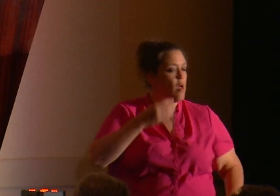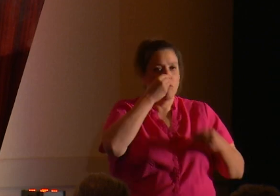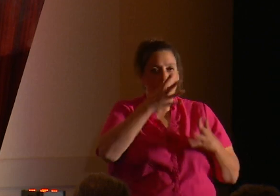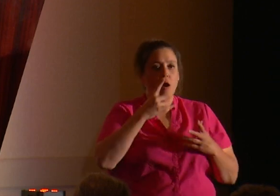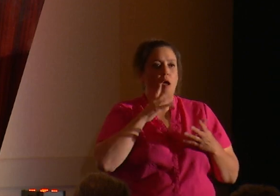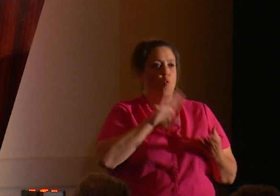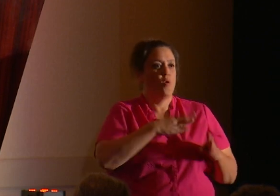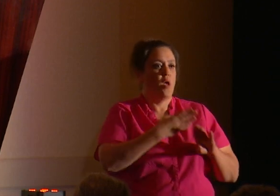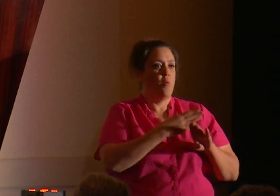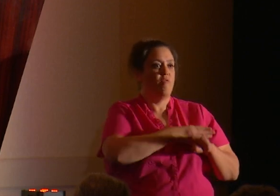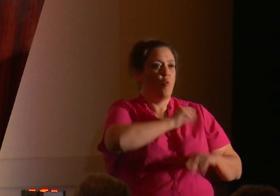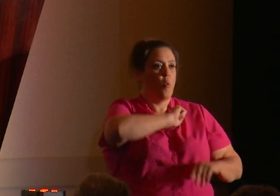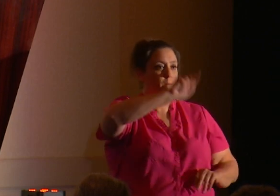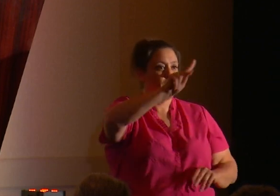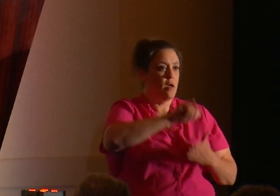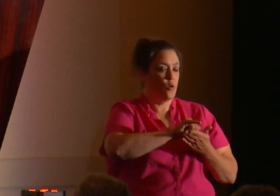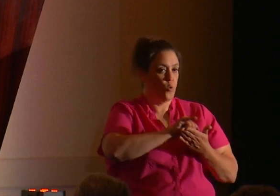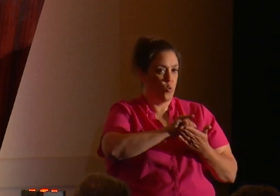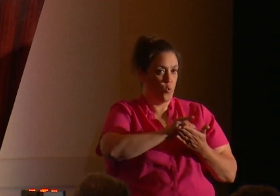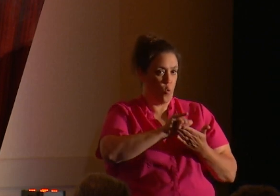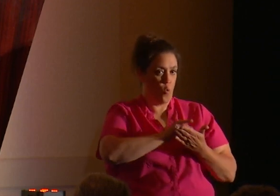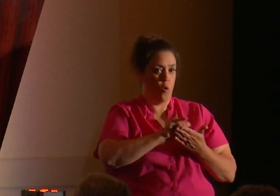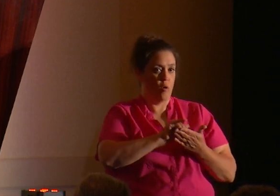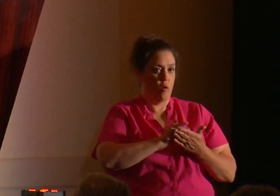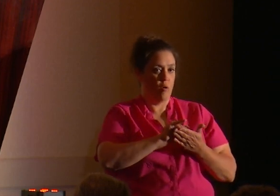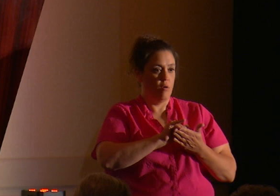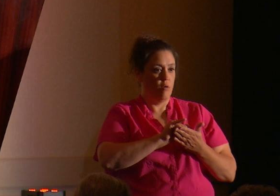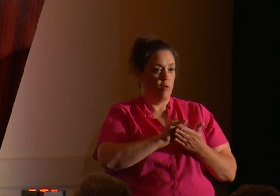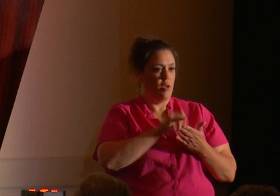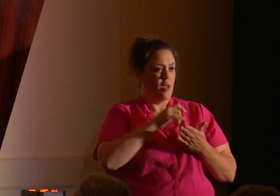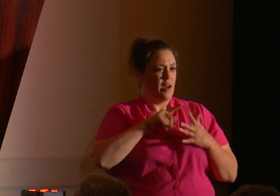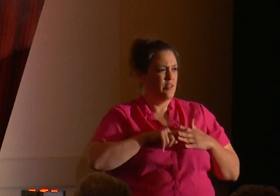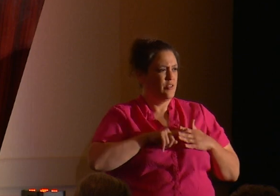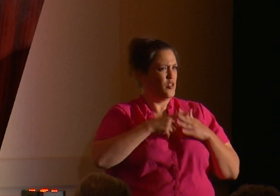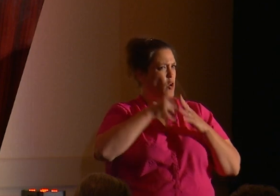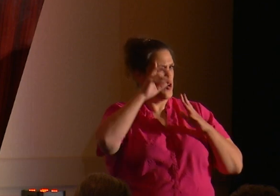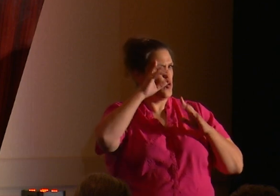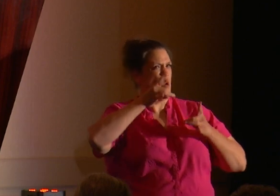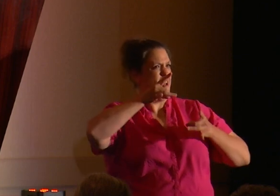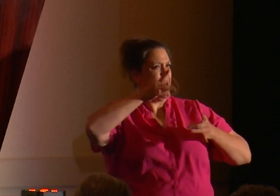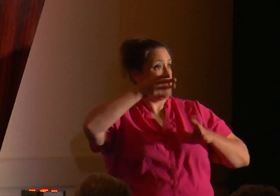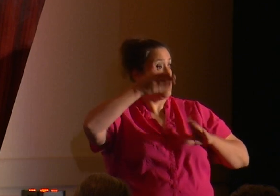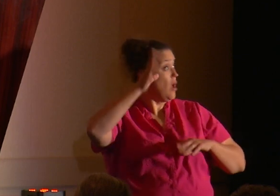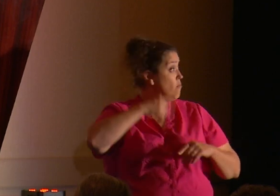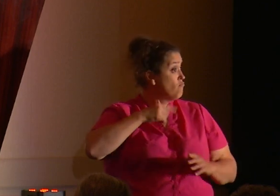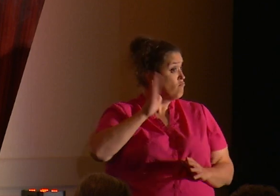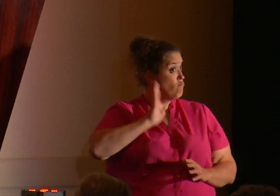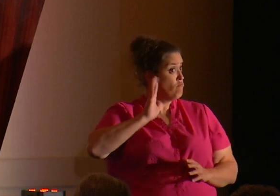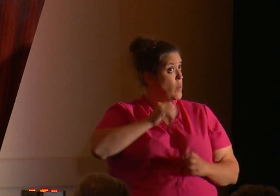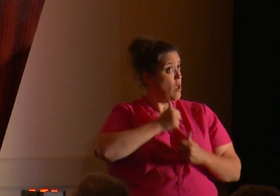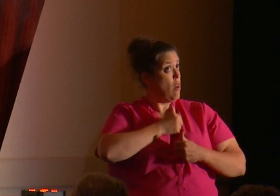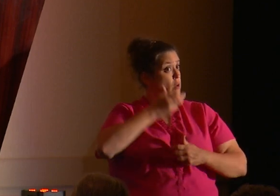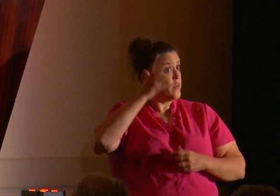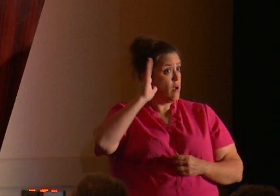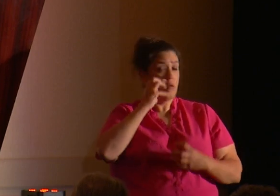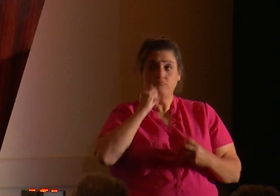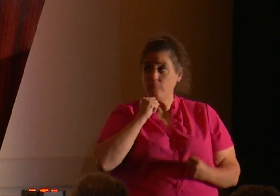New York. And I said, and that's when I started to hate God. At one point, I loved God. I was like, Jesus, I love you.